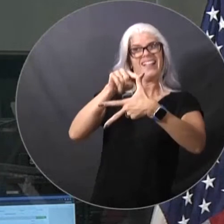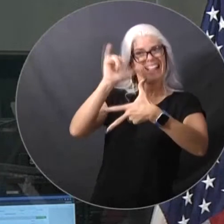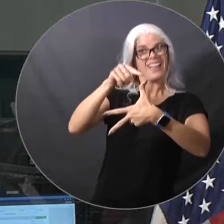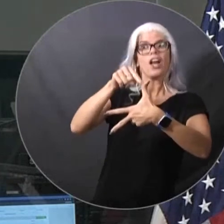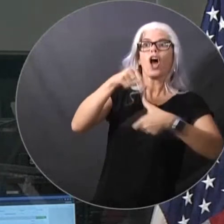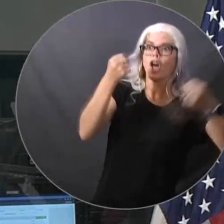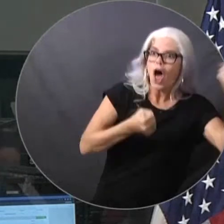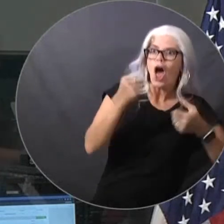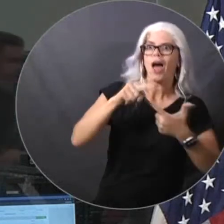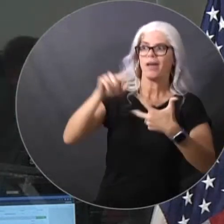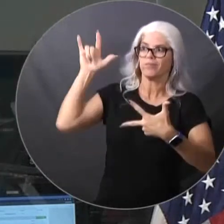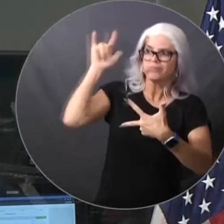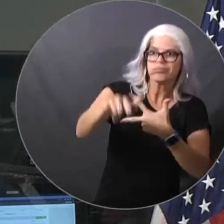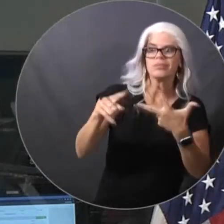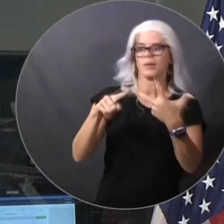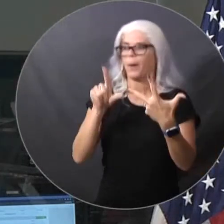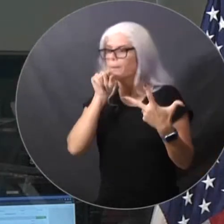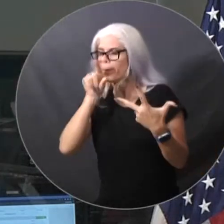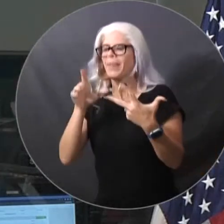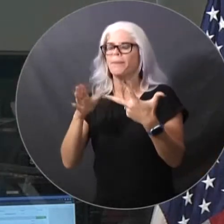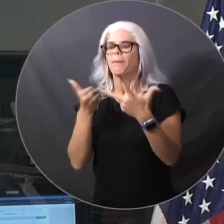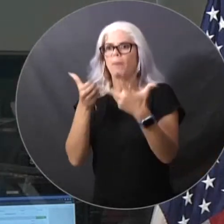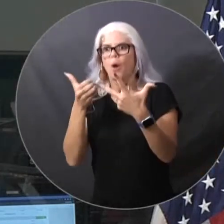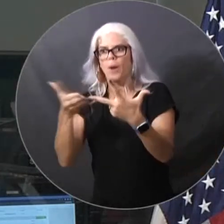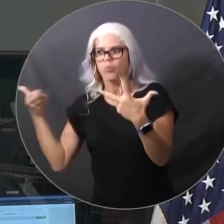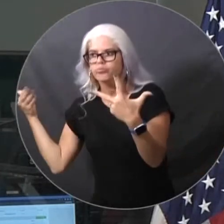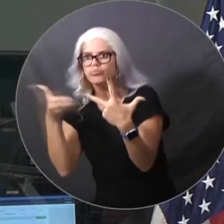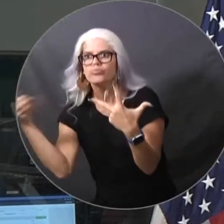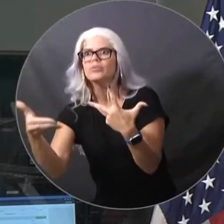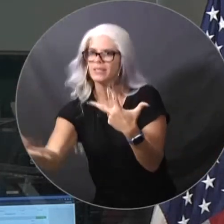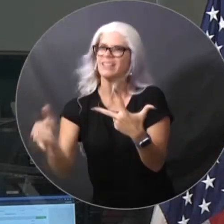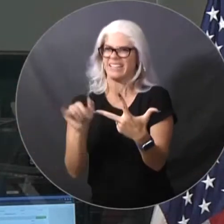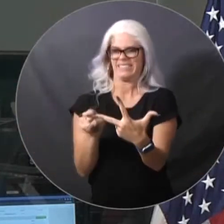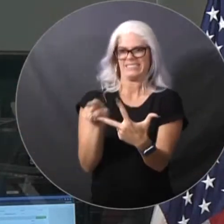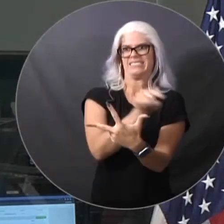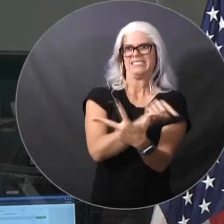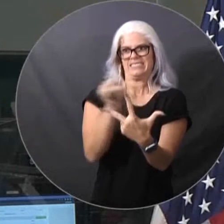air, and by sea, means that all hands are on deck, and